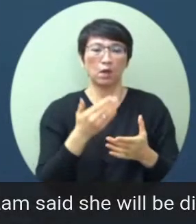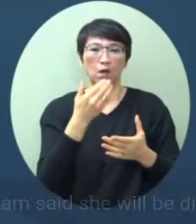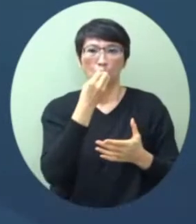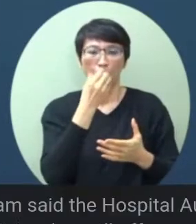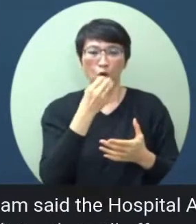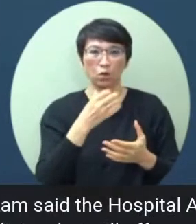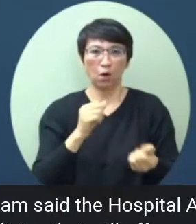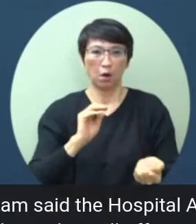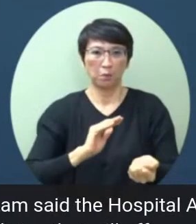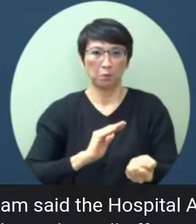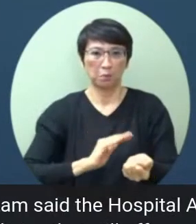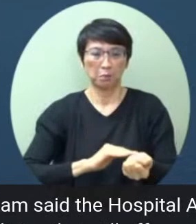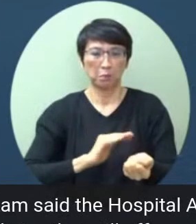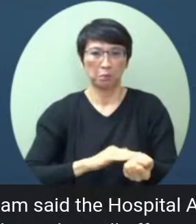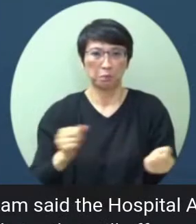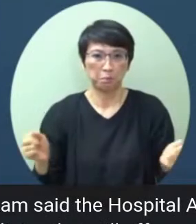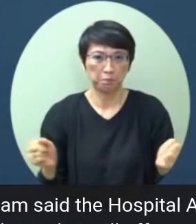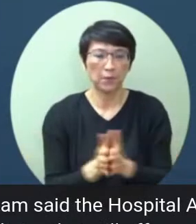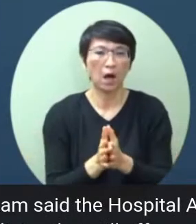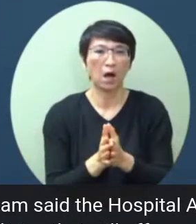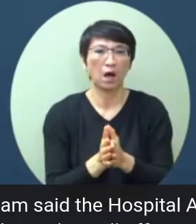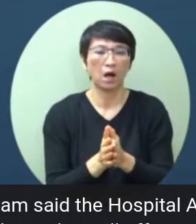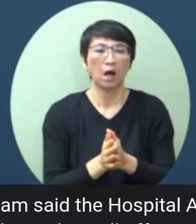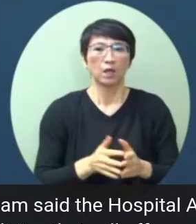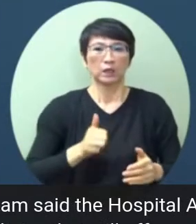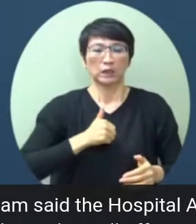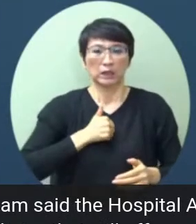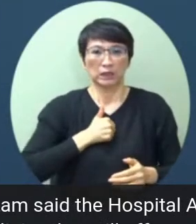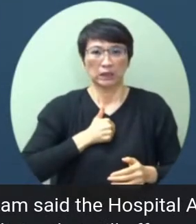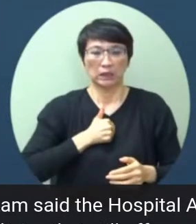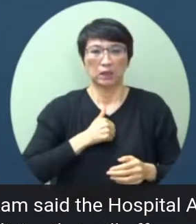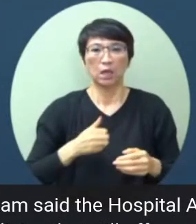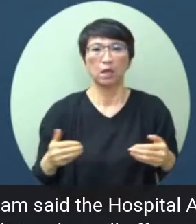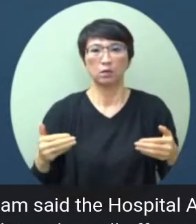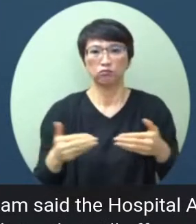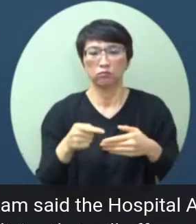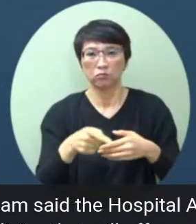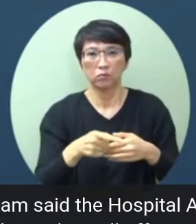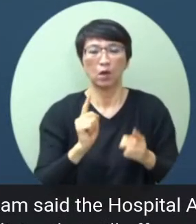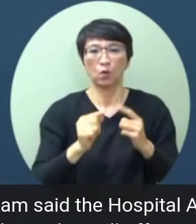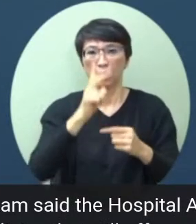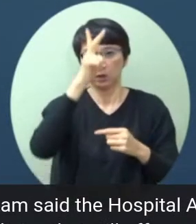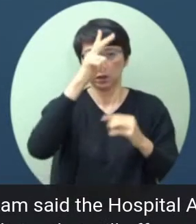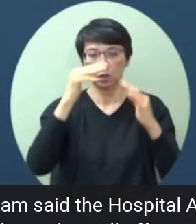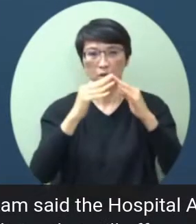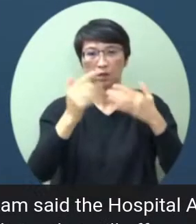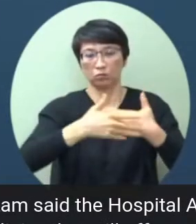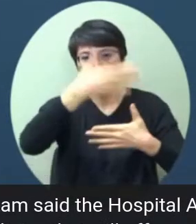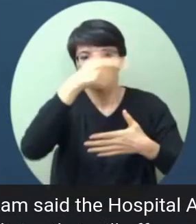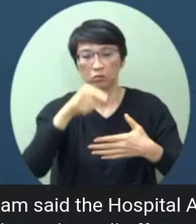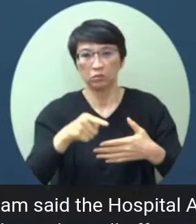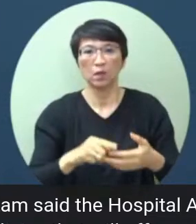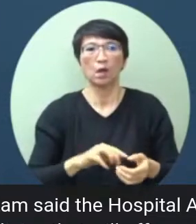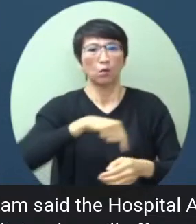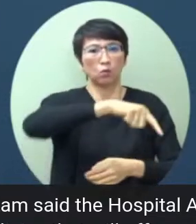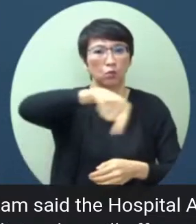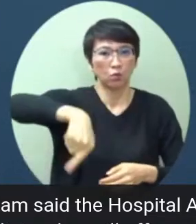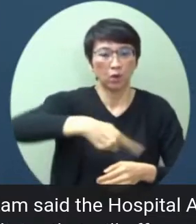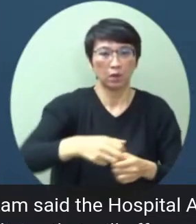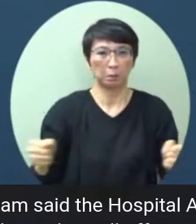of fresh produce. Because of the epidemic, some drivers were infected,